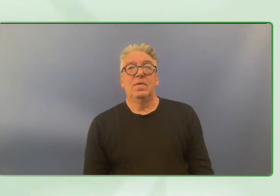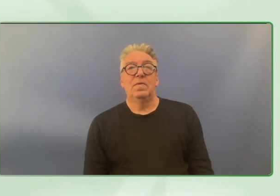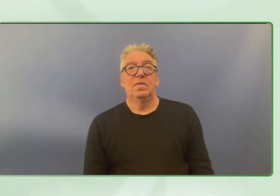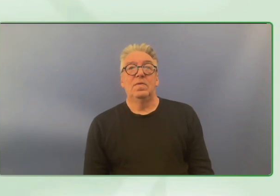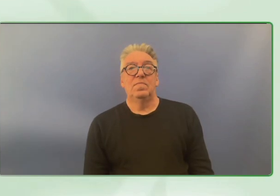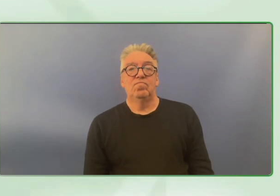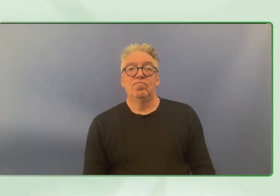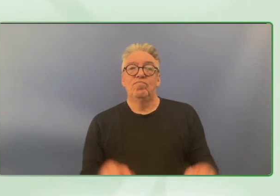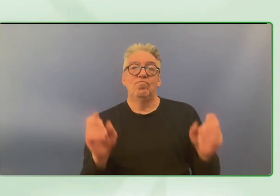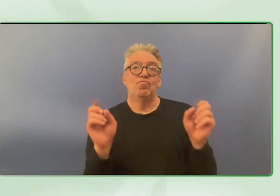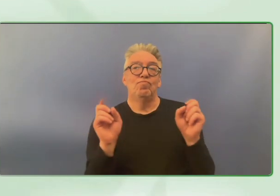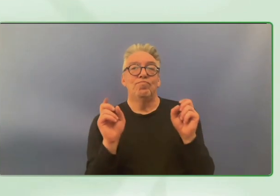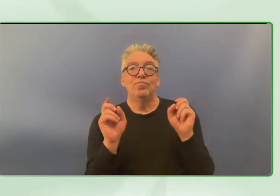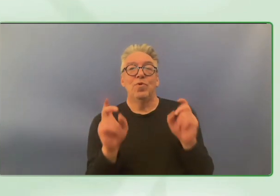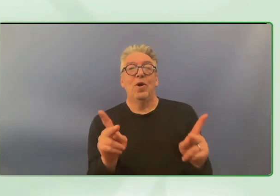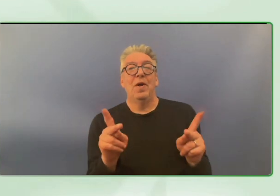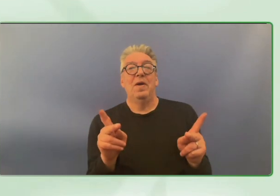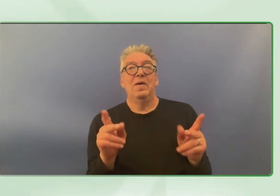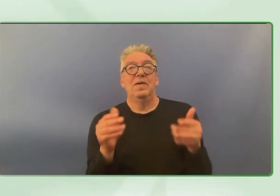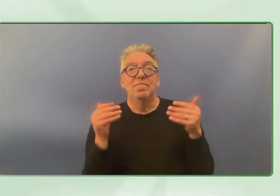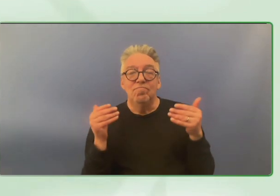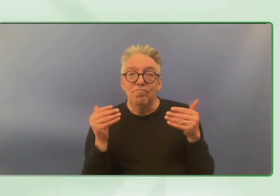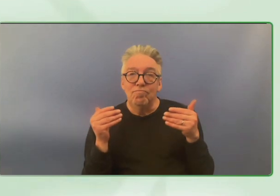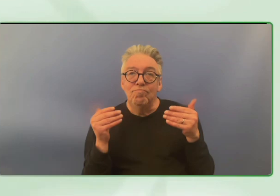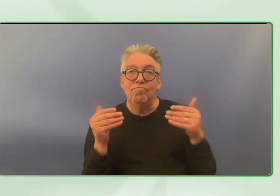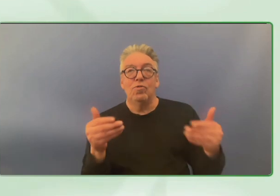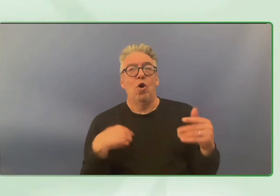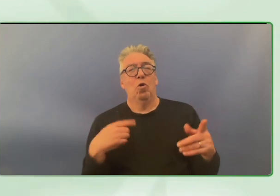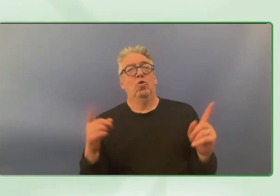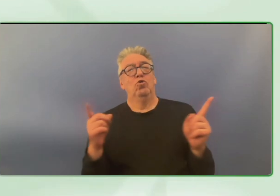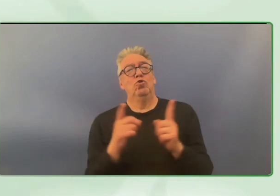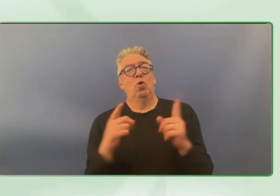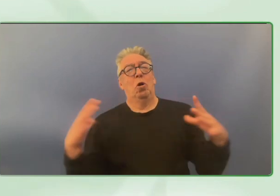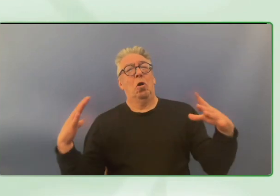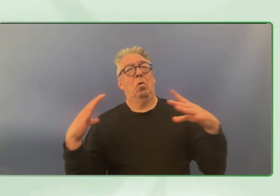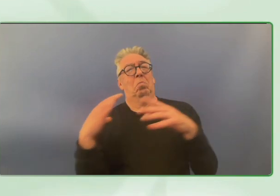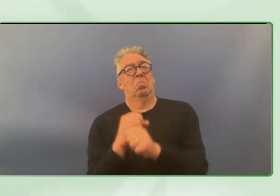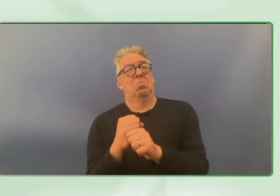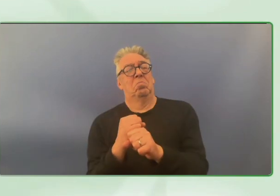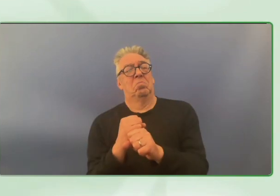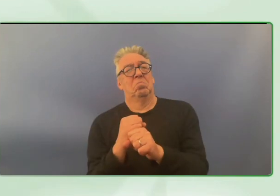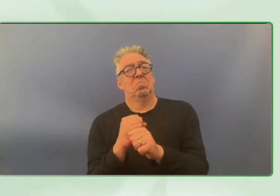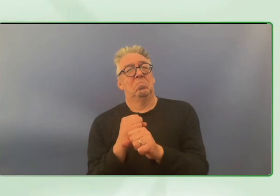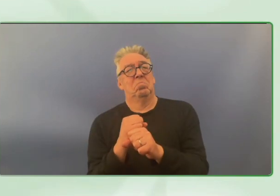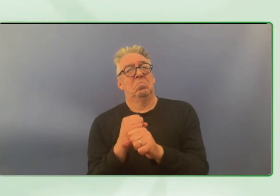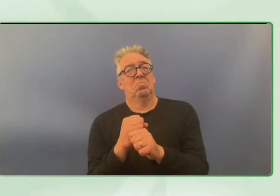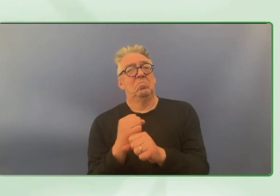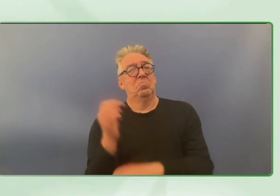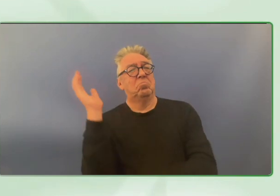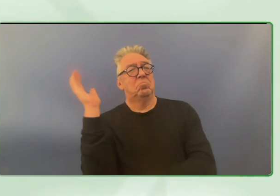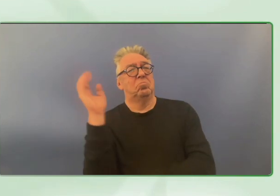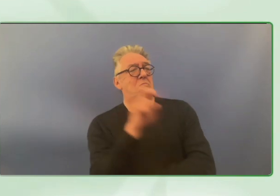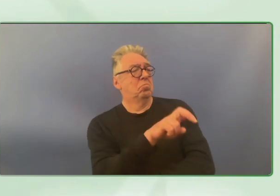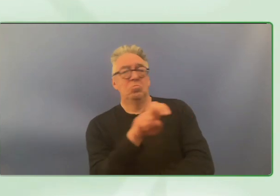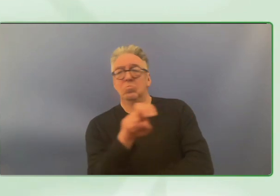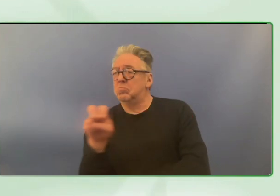Okay, so let's do a quick summary of what we heard or whom we have got to know on the